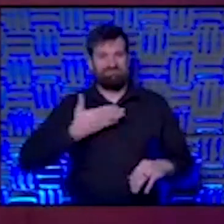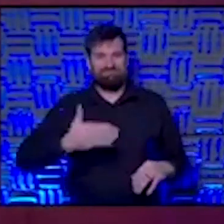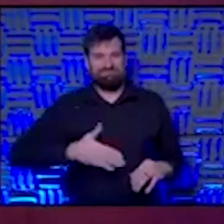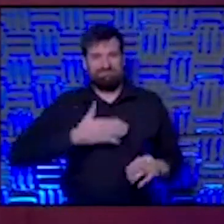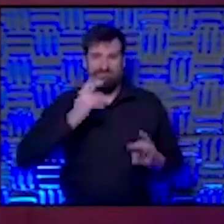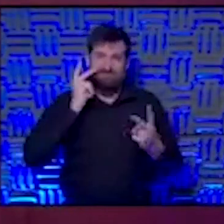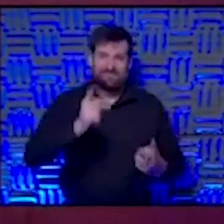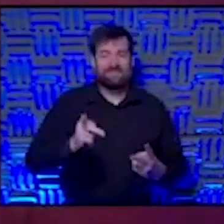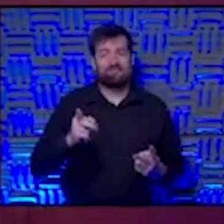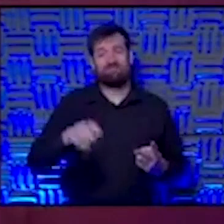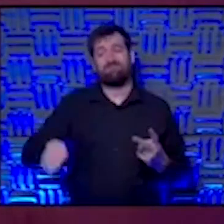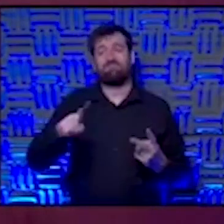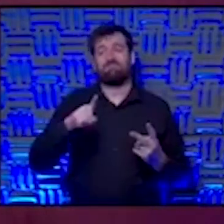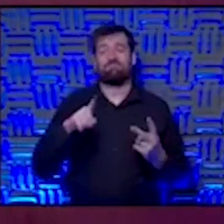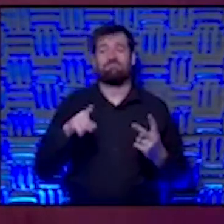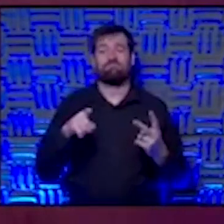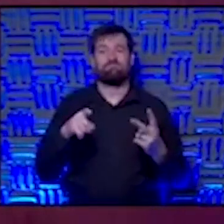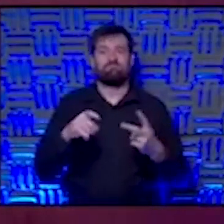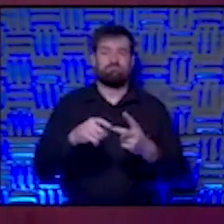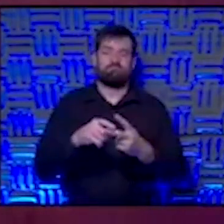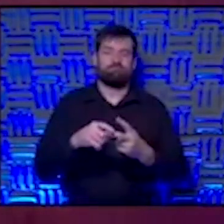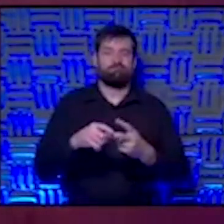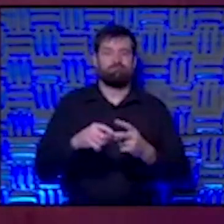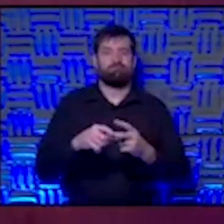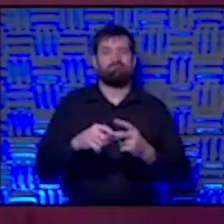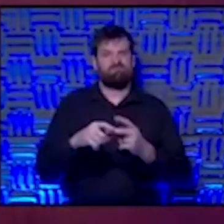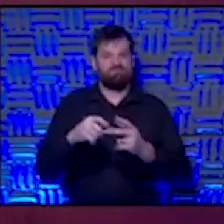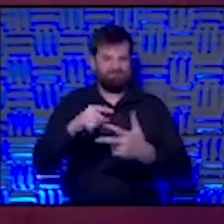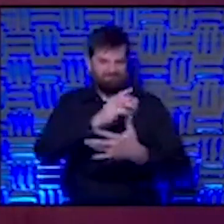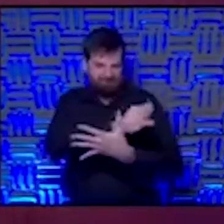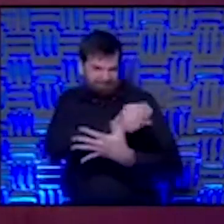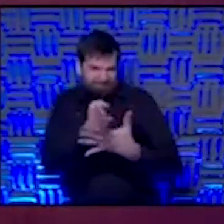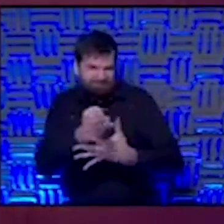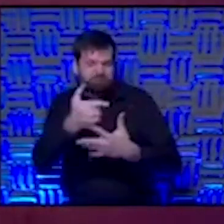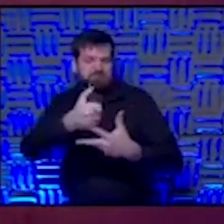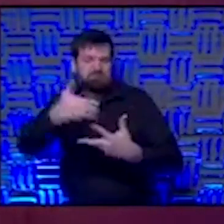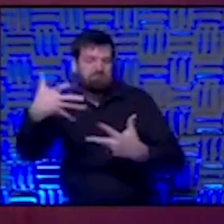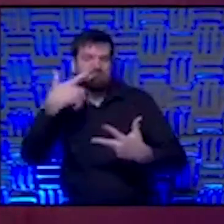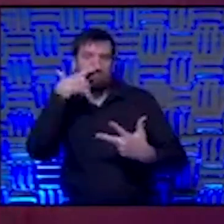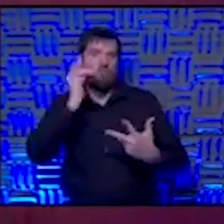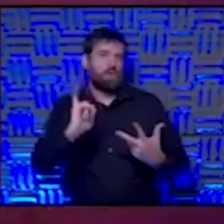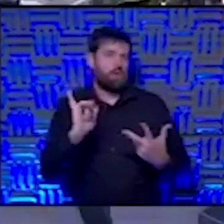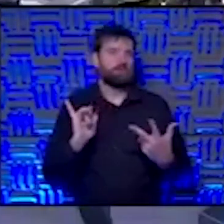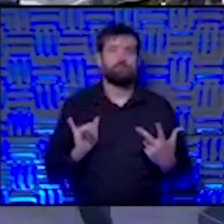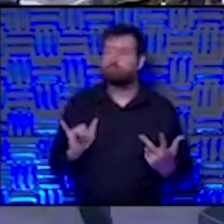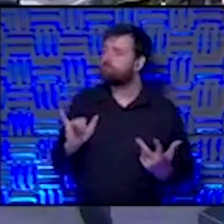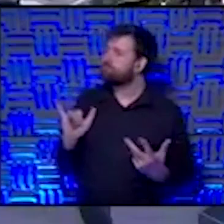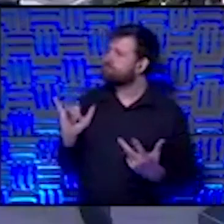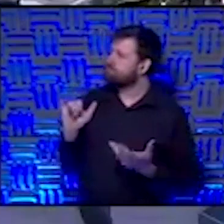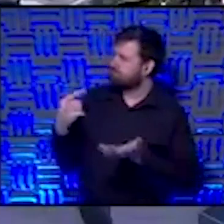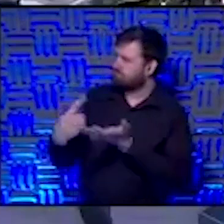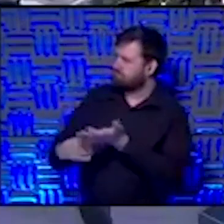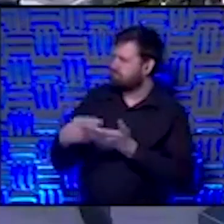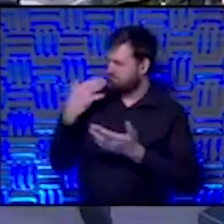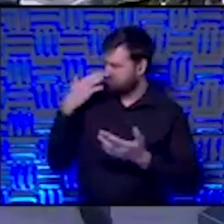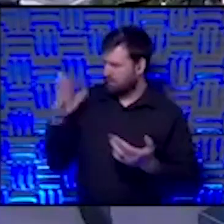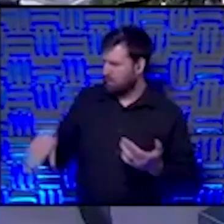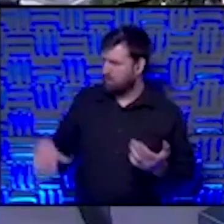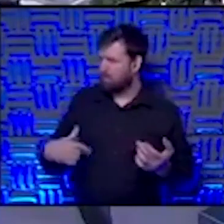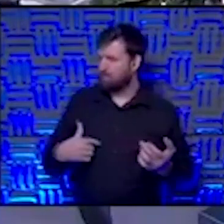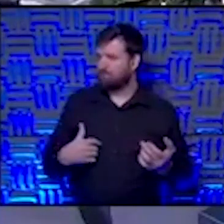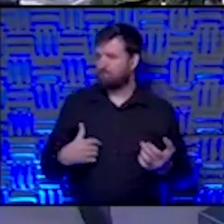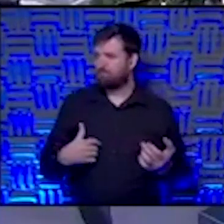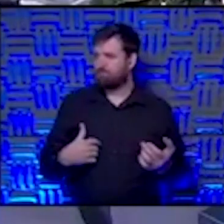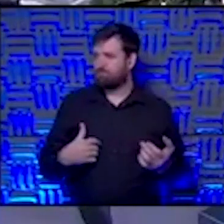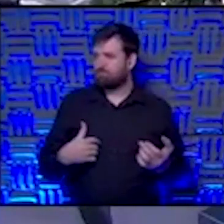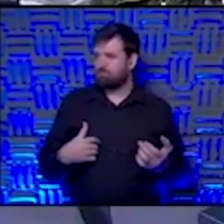had sort of expanded and described what that next tier would look like. And so let's talk a little bit. I know we're not going to go,